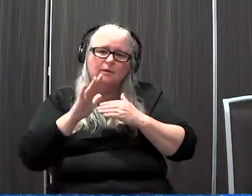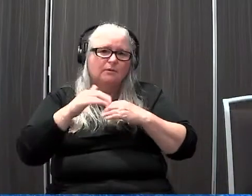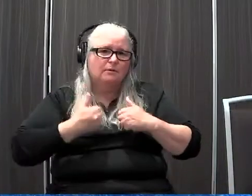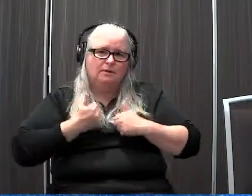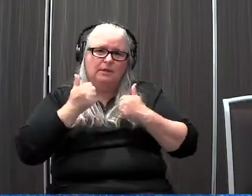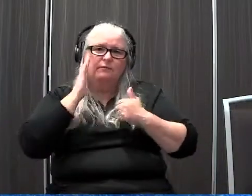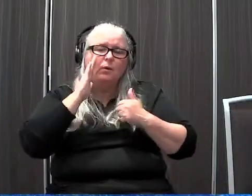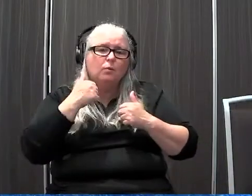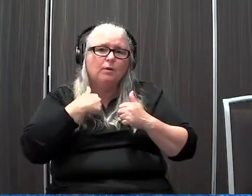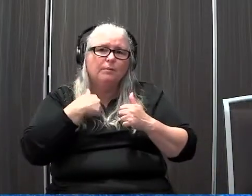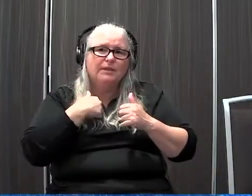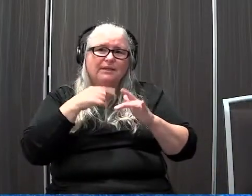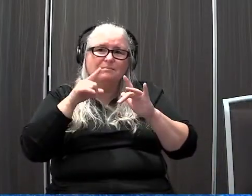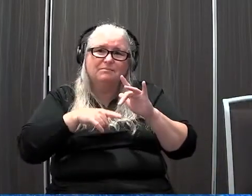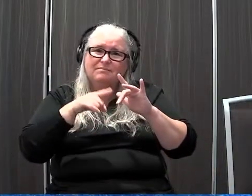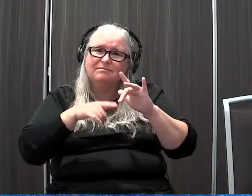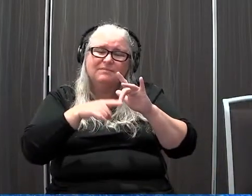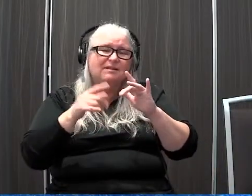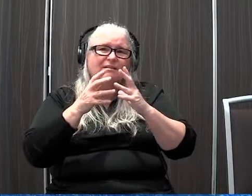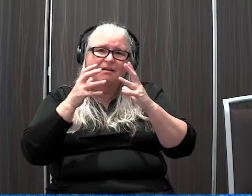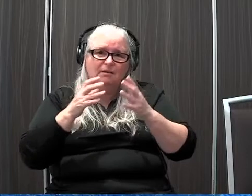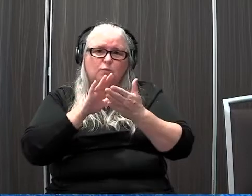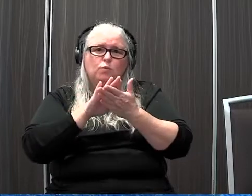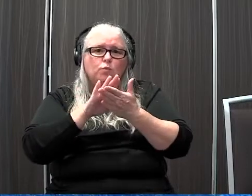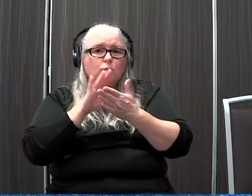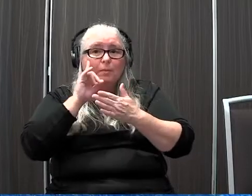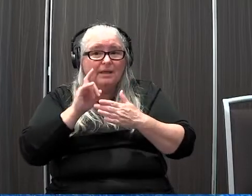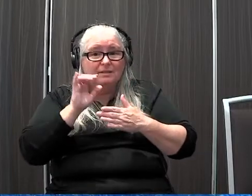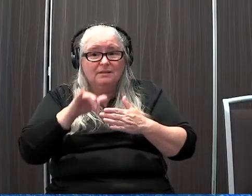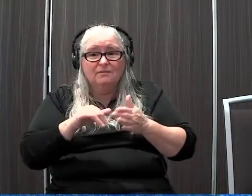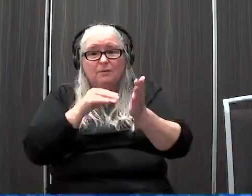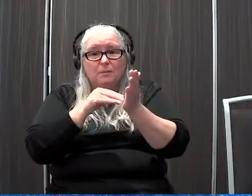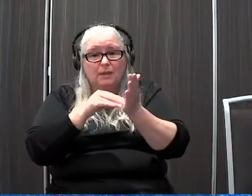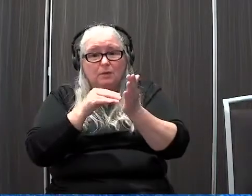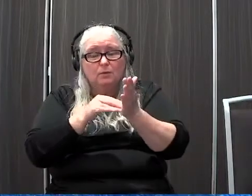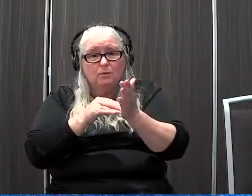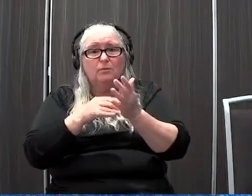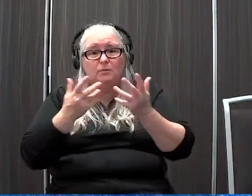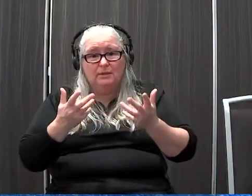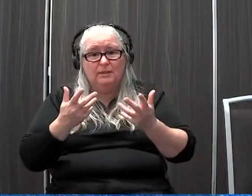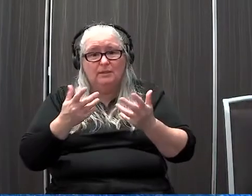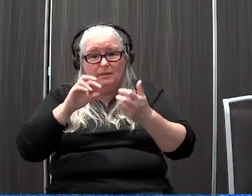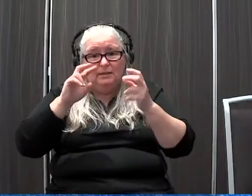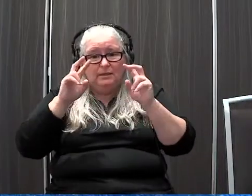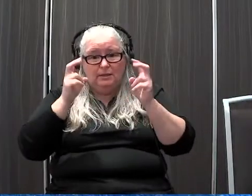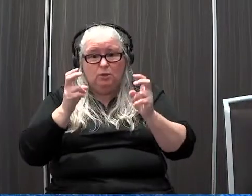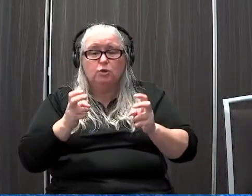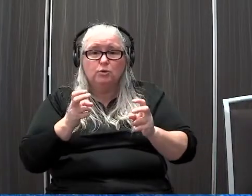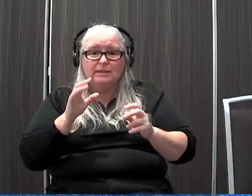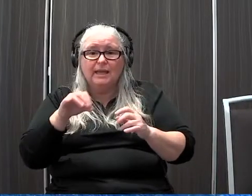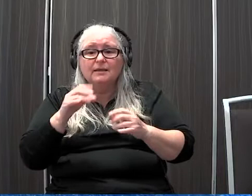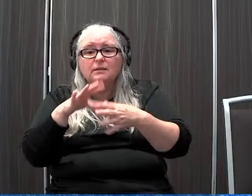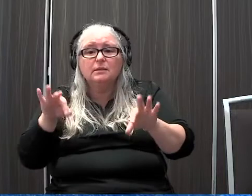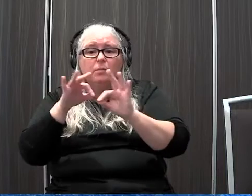school because of this. So it's important for the school team to really understand that and